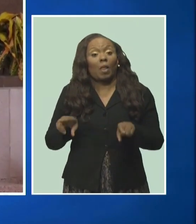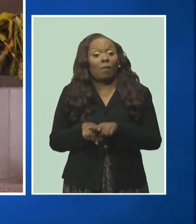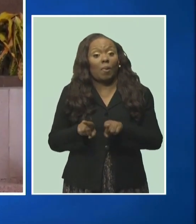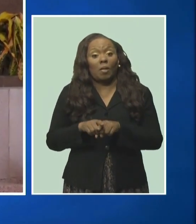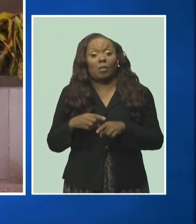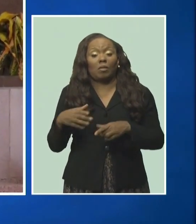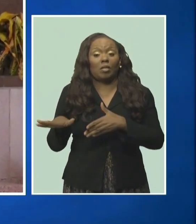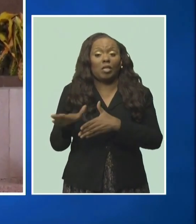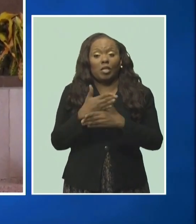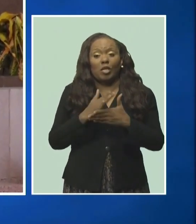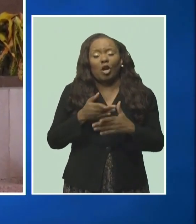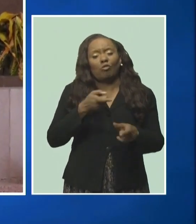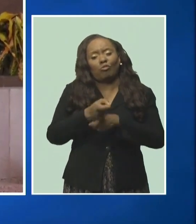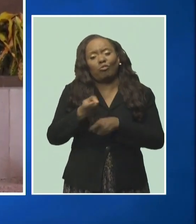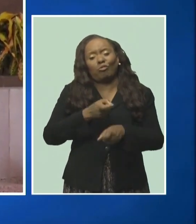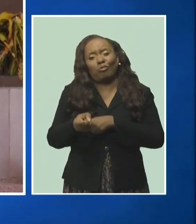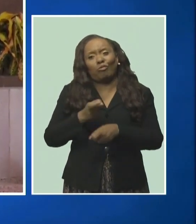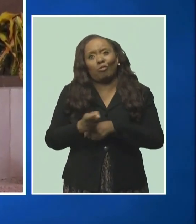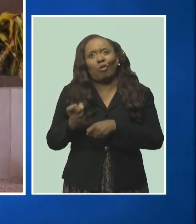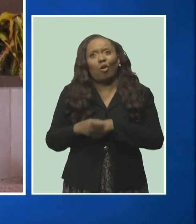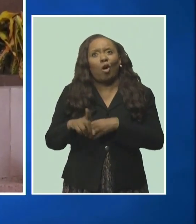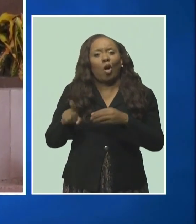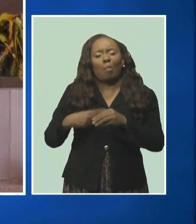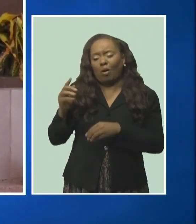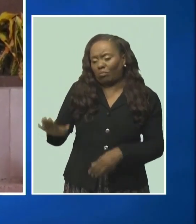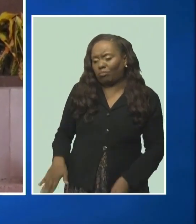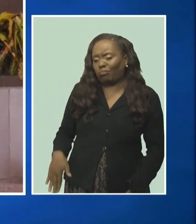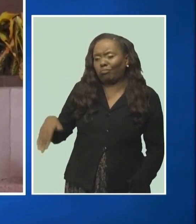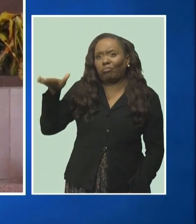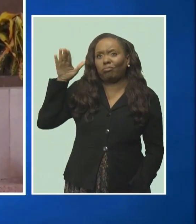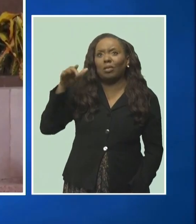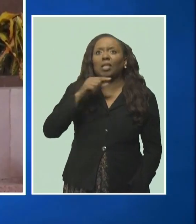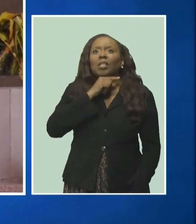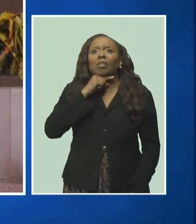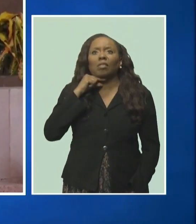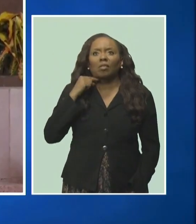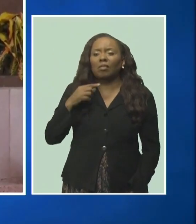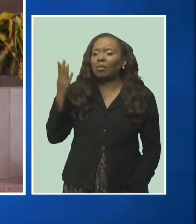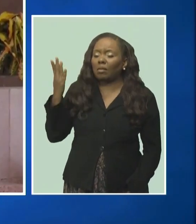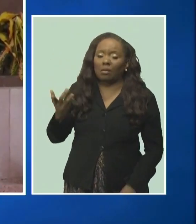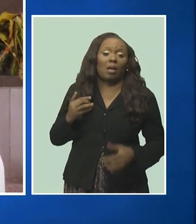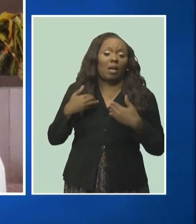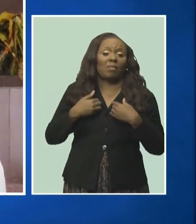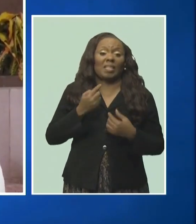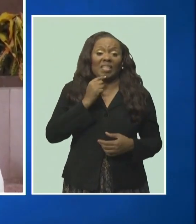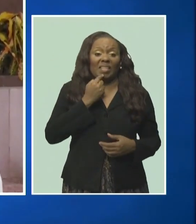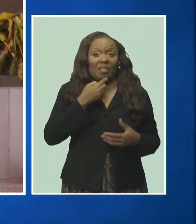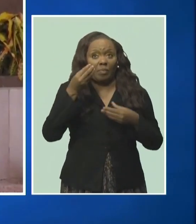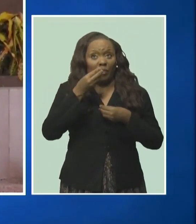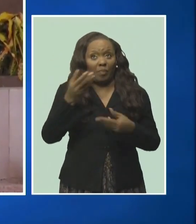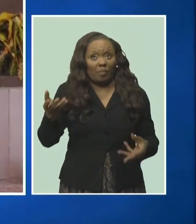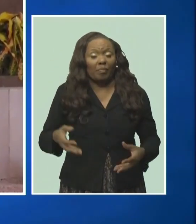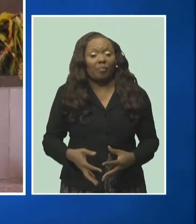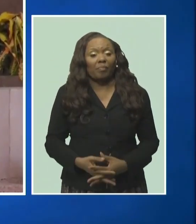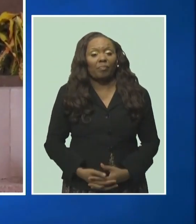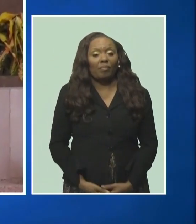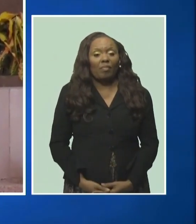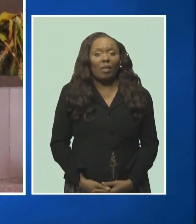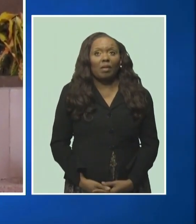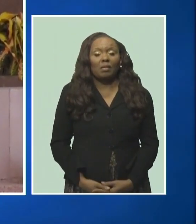make Barbadians capable of being connected on the roads. And she's open to recommendations to honor his